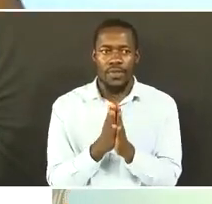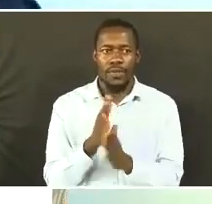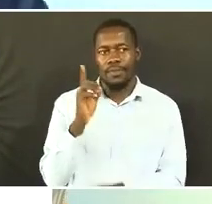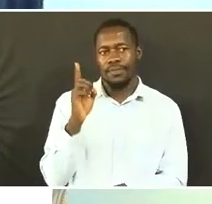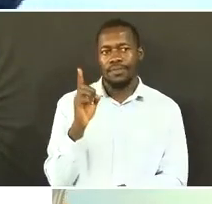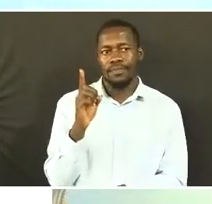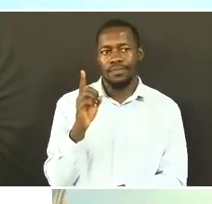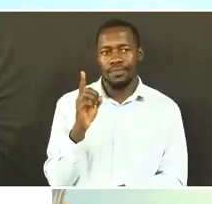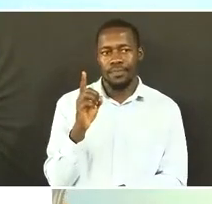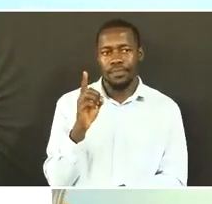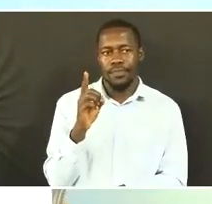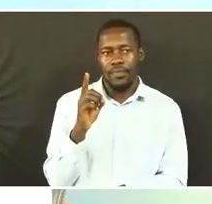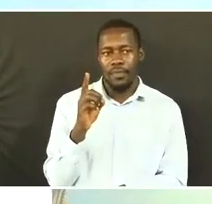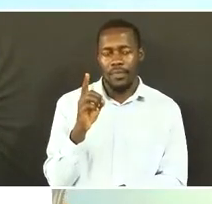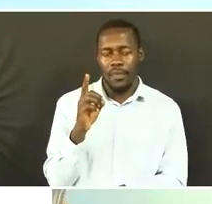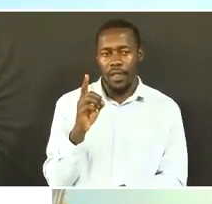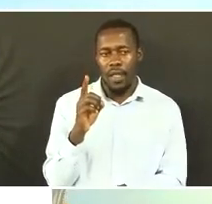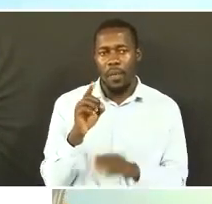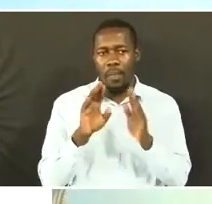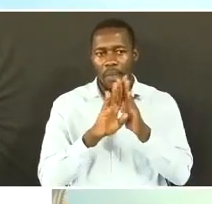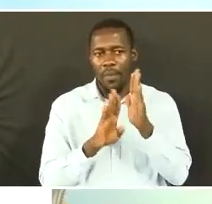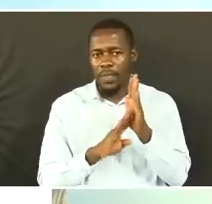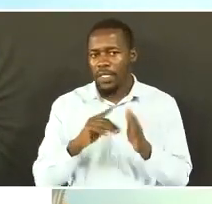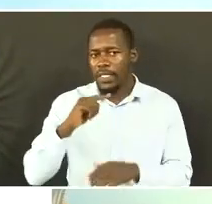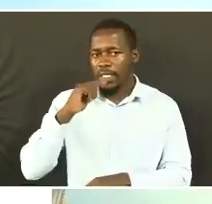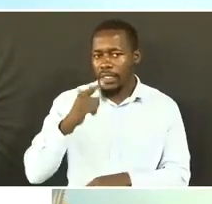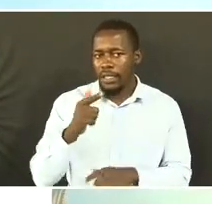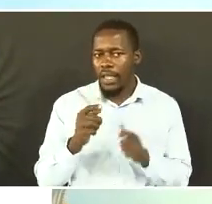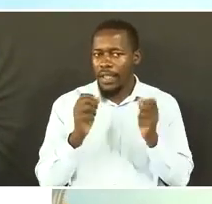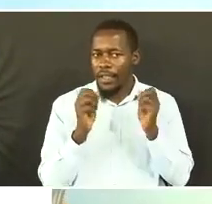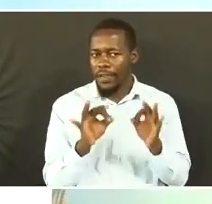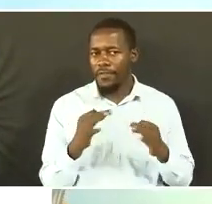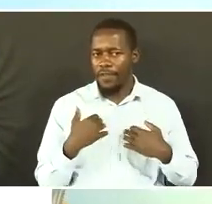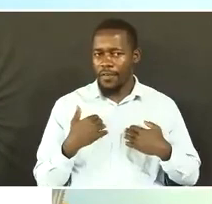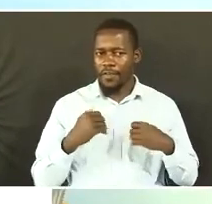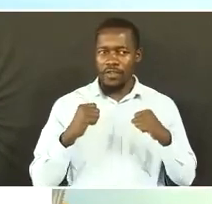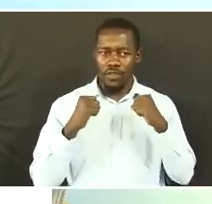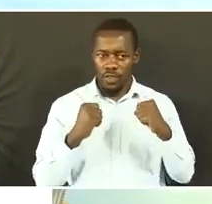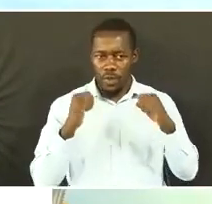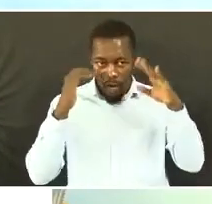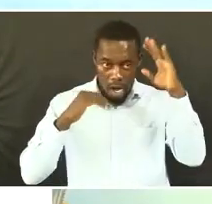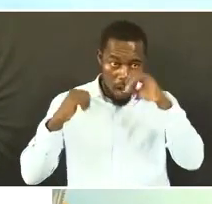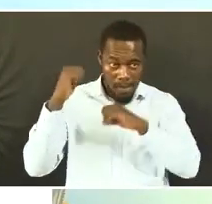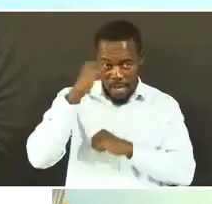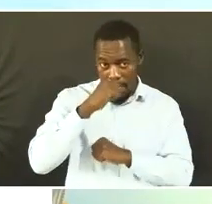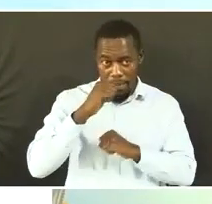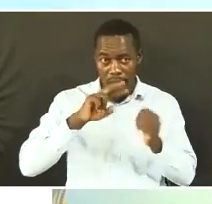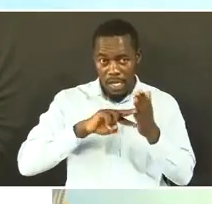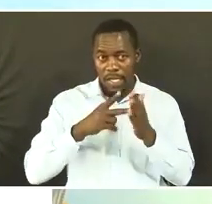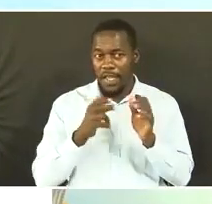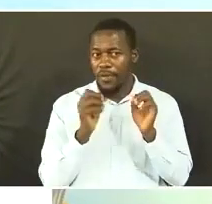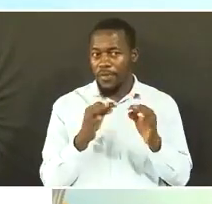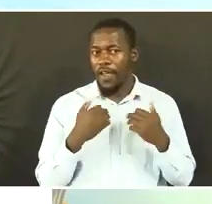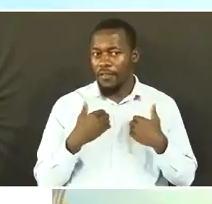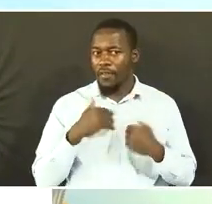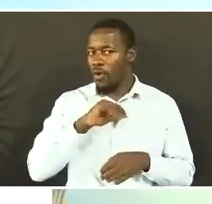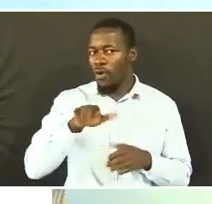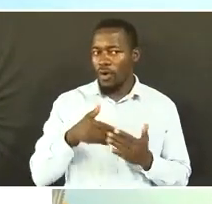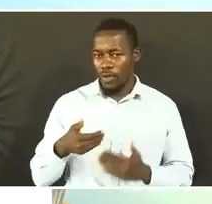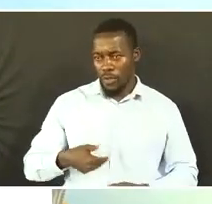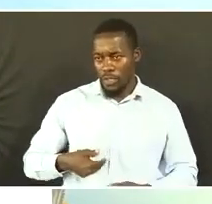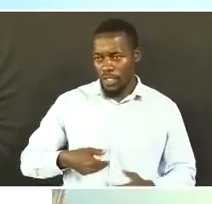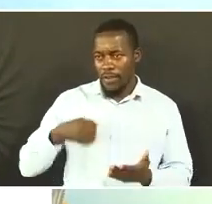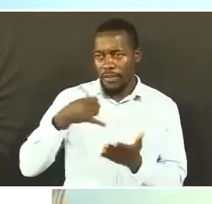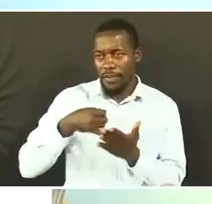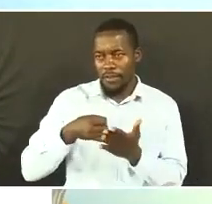to young people, with such a great army as our youth rightly trained, how soon would the message of a